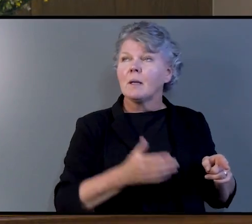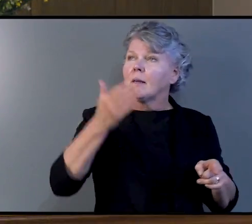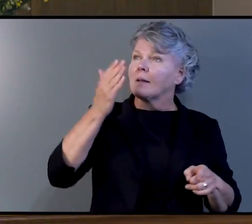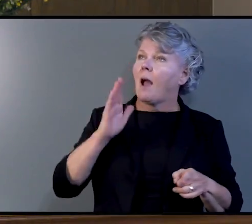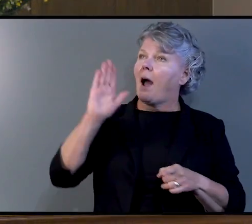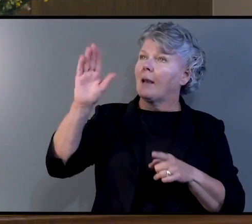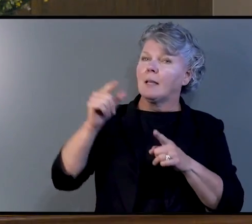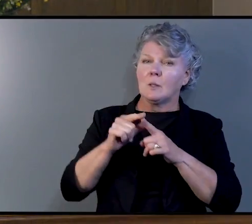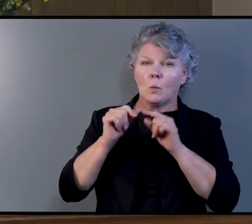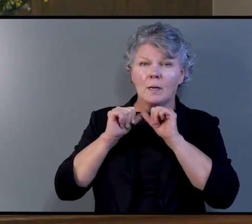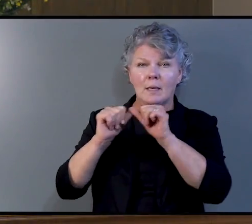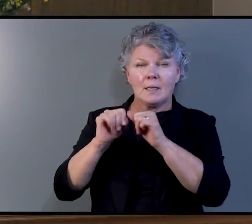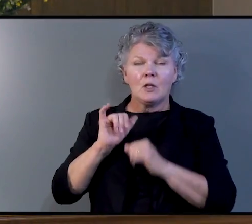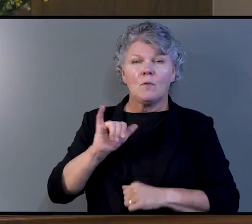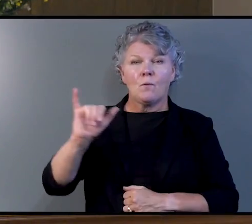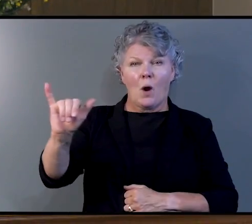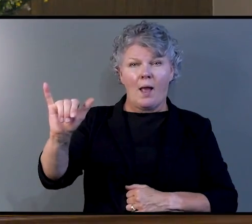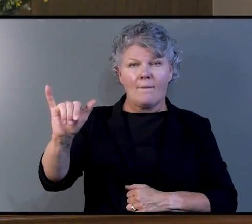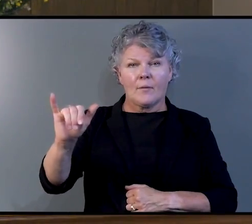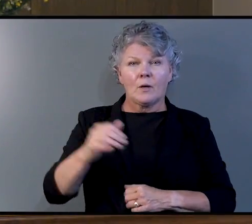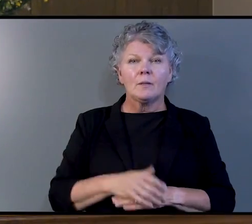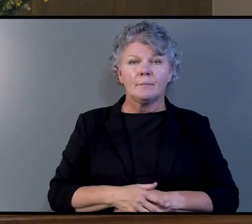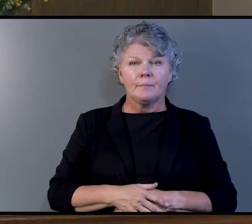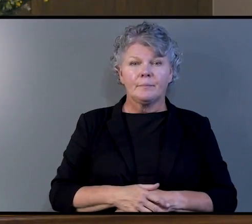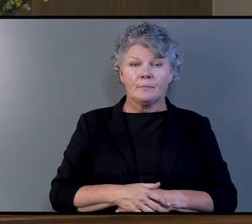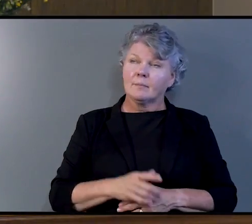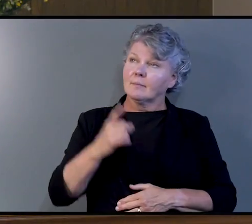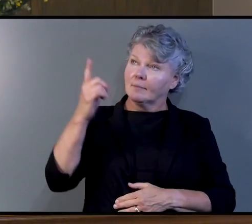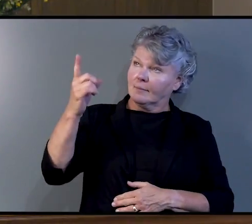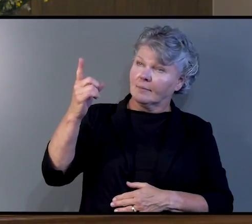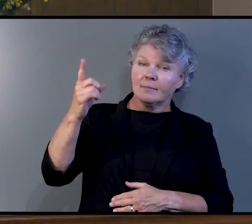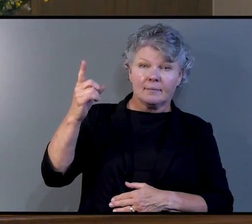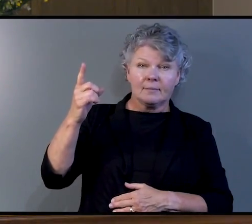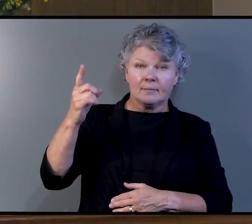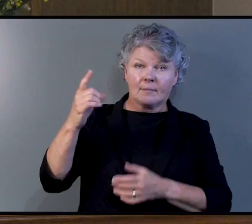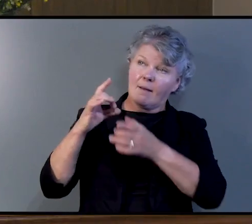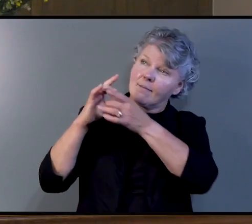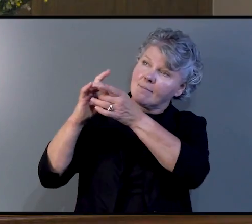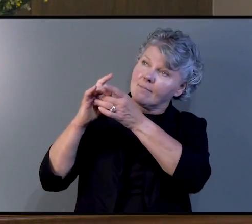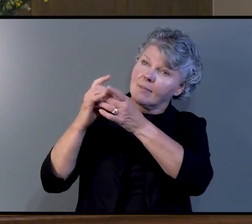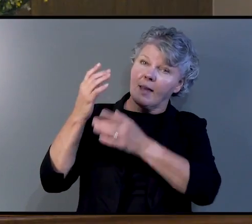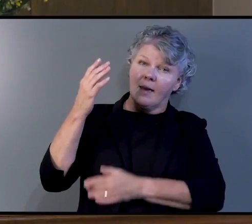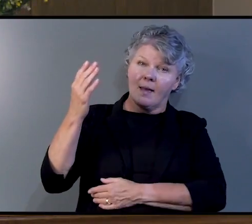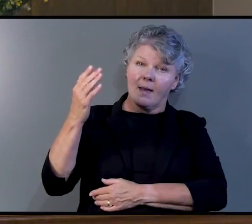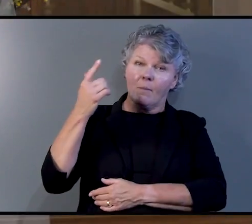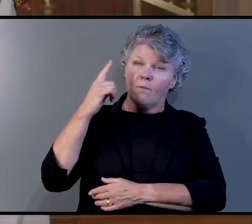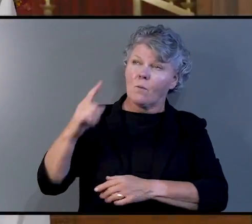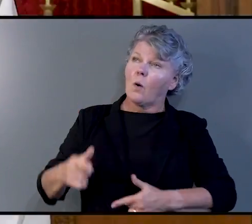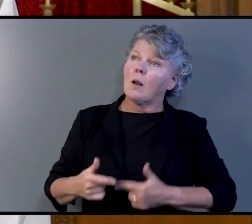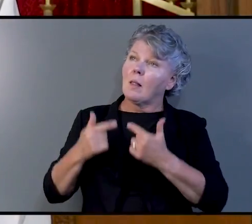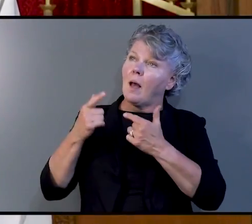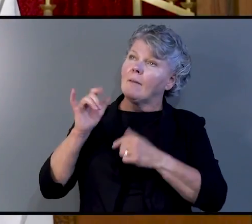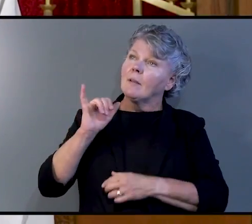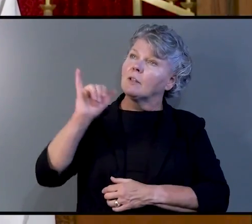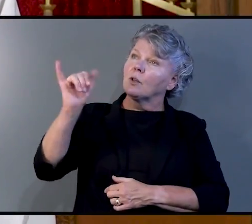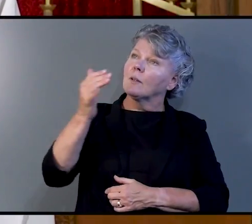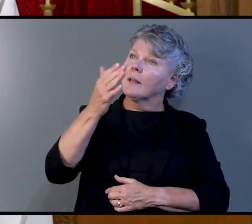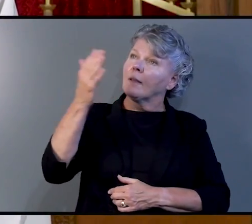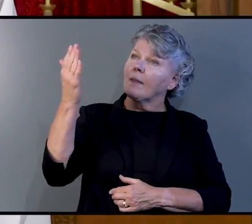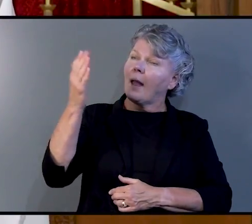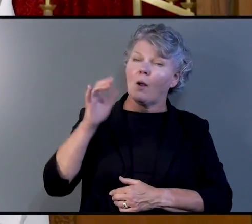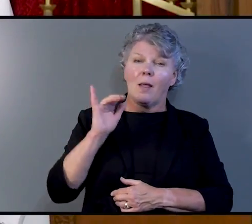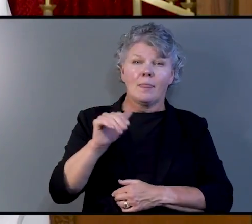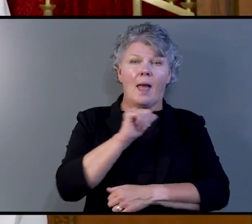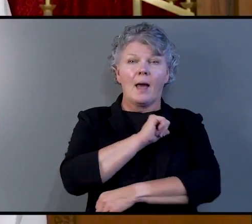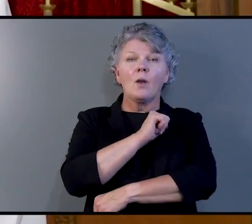and his word will never end. And we have been claimed by him for life without end. So that is the authority